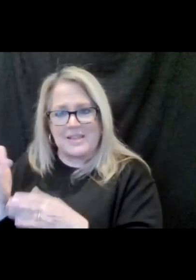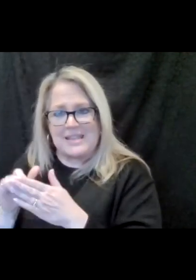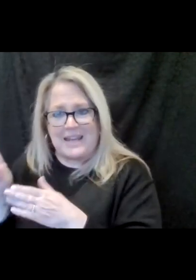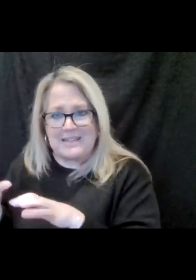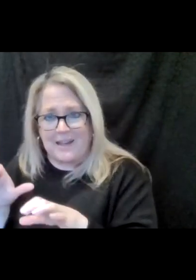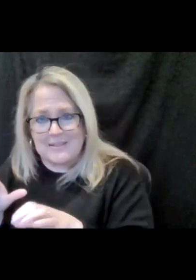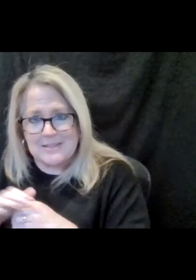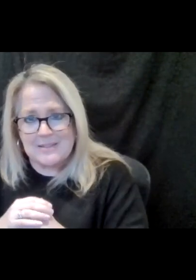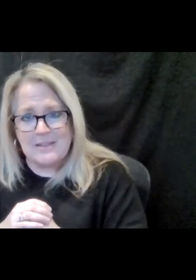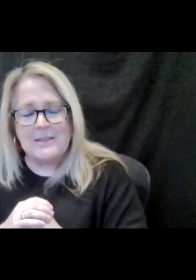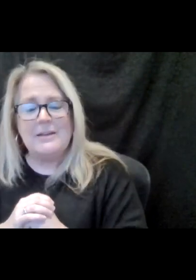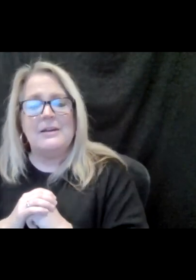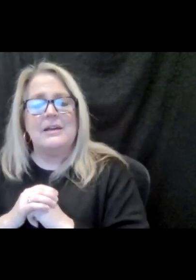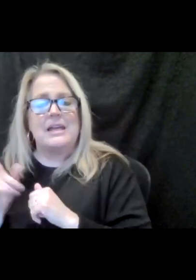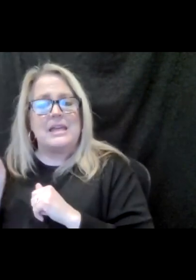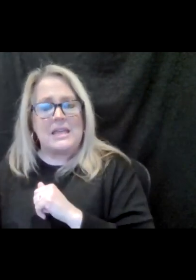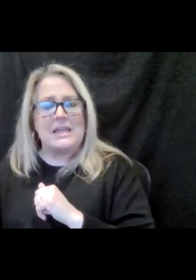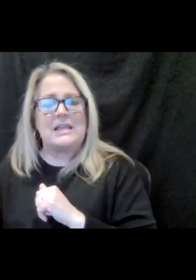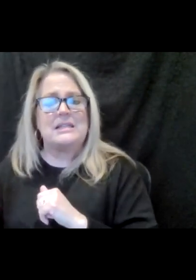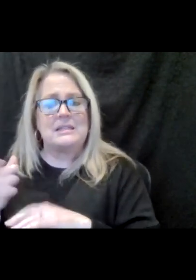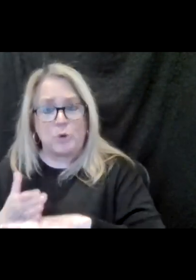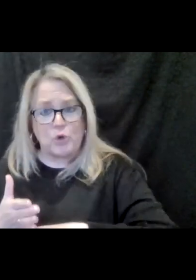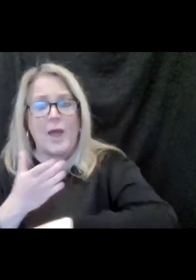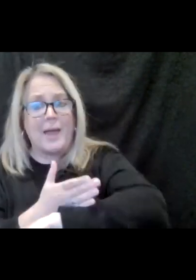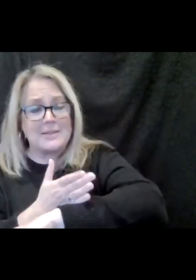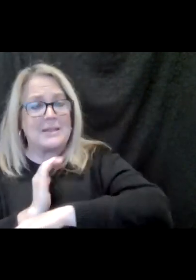does. He's progressed